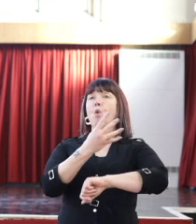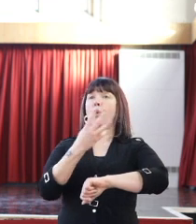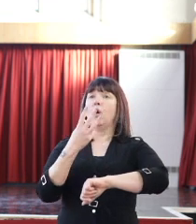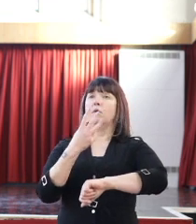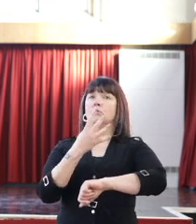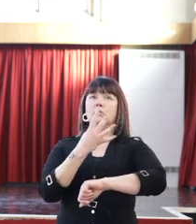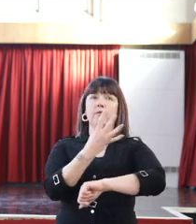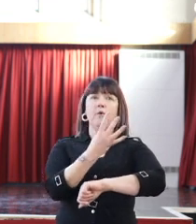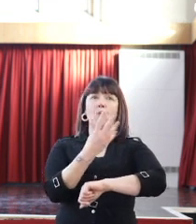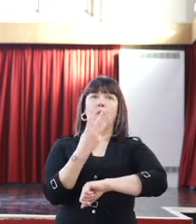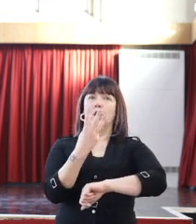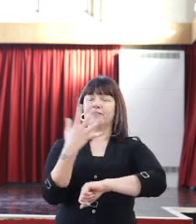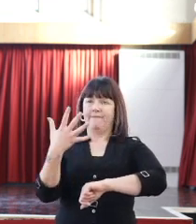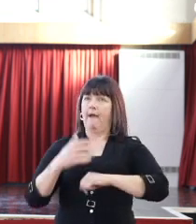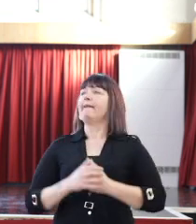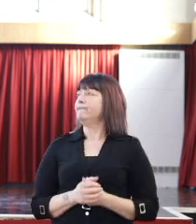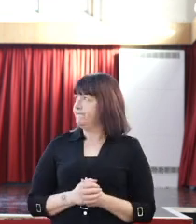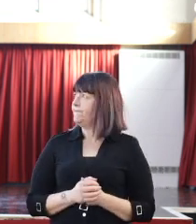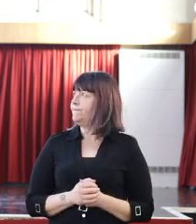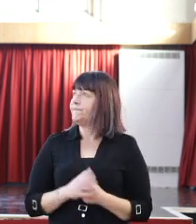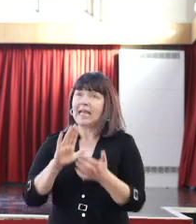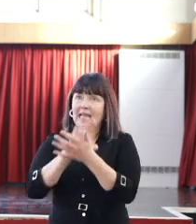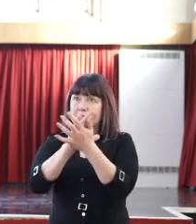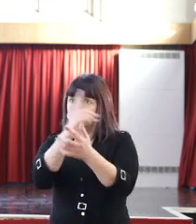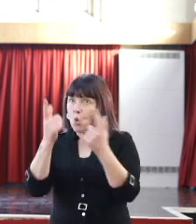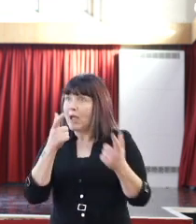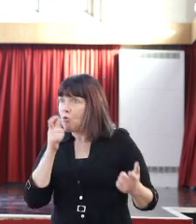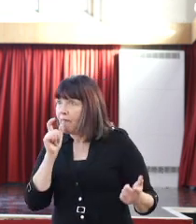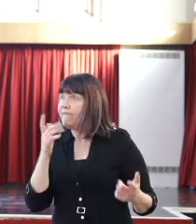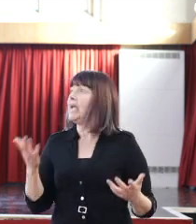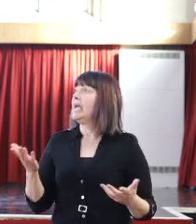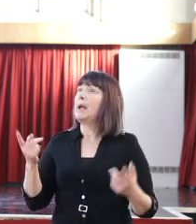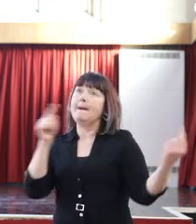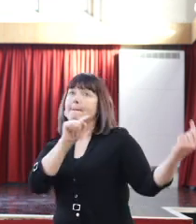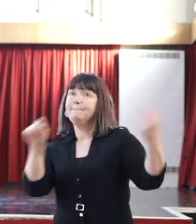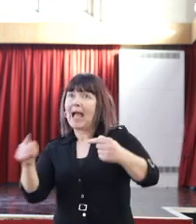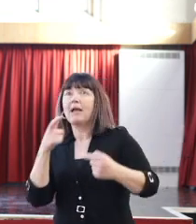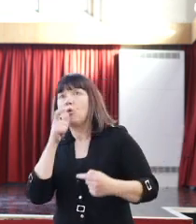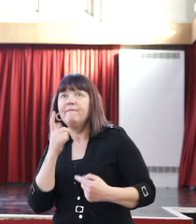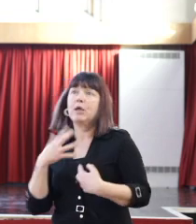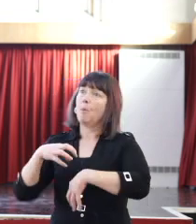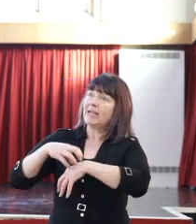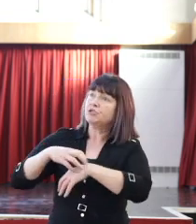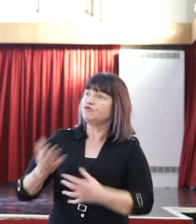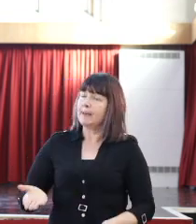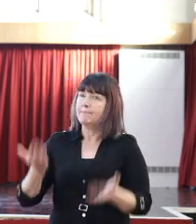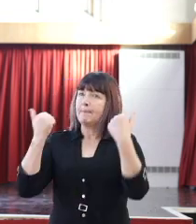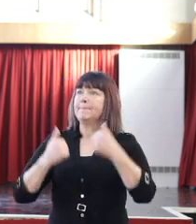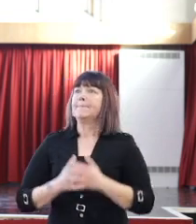please enjoy a coffee and a pastry or something in the end, and we'll see you all back shortly. Thank you very much.